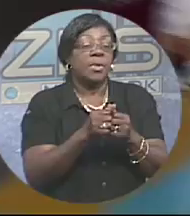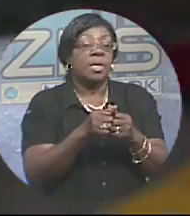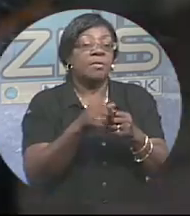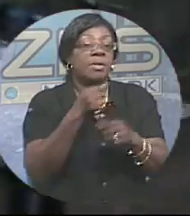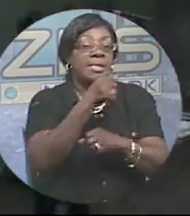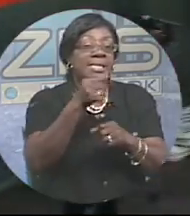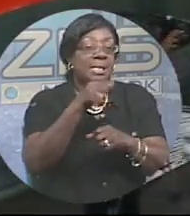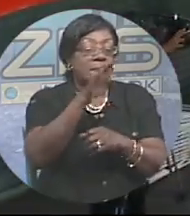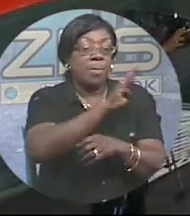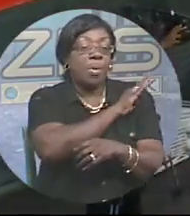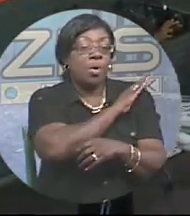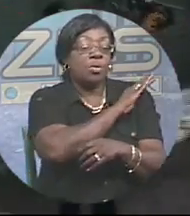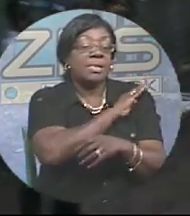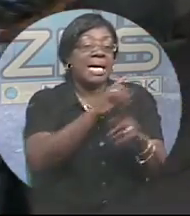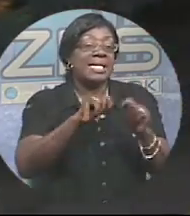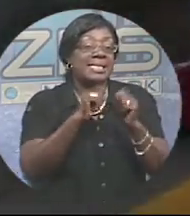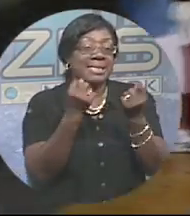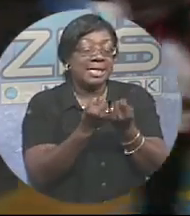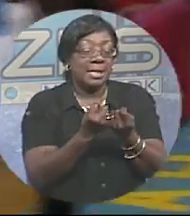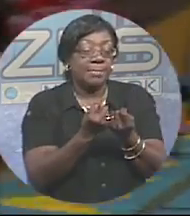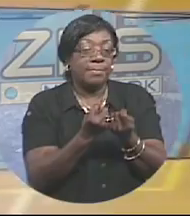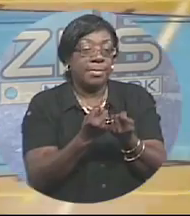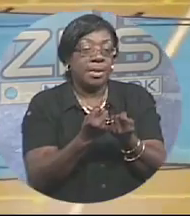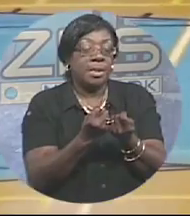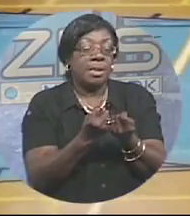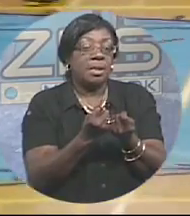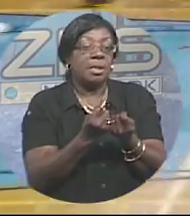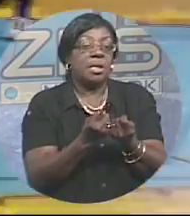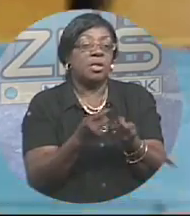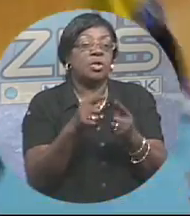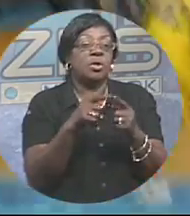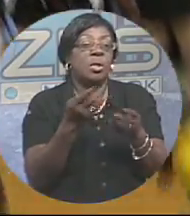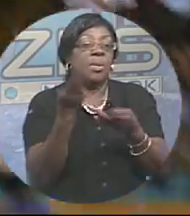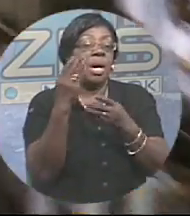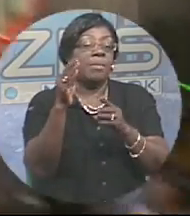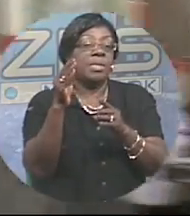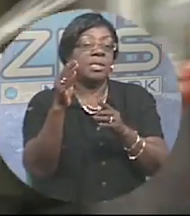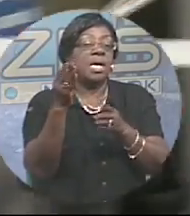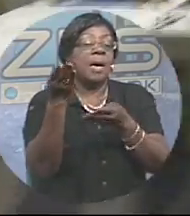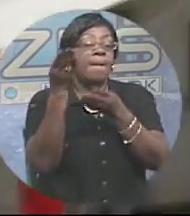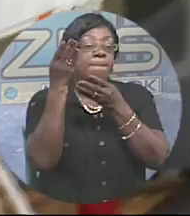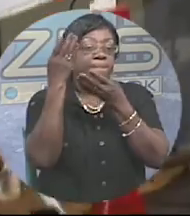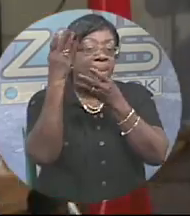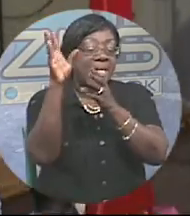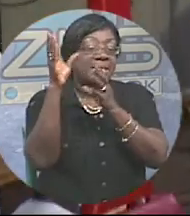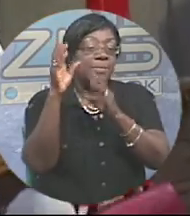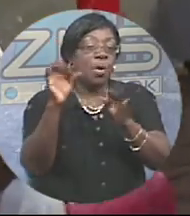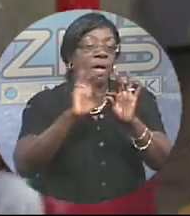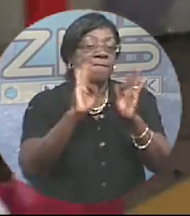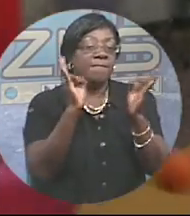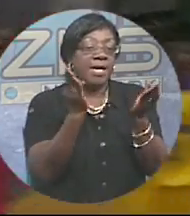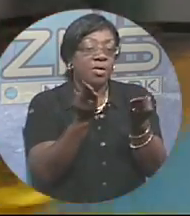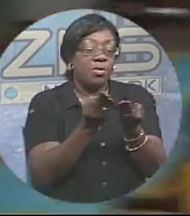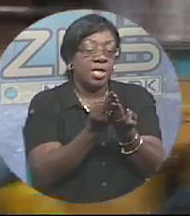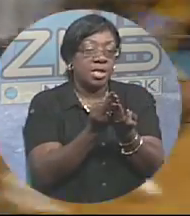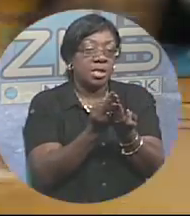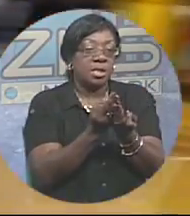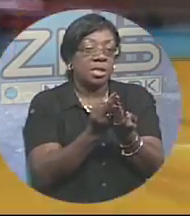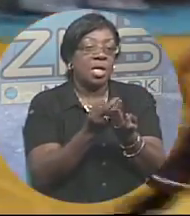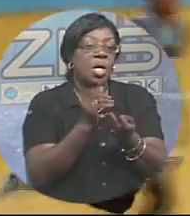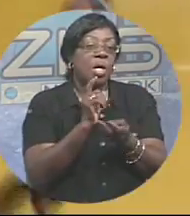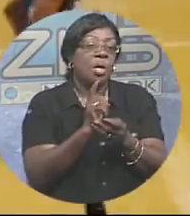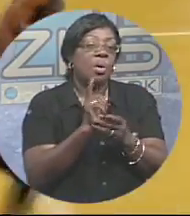Senator Burrows and his team, and it was also made to the Bahamas Basketball Federation. I can say that the Bahamas Basketball Federation